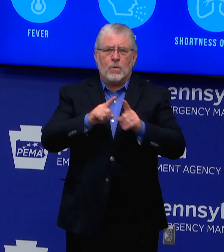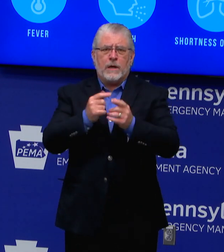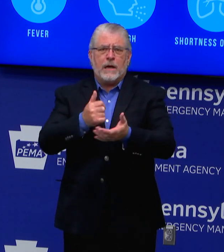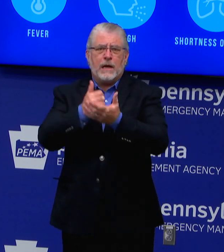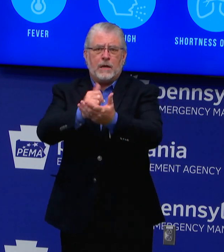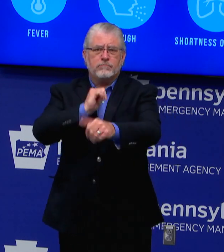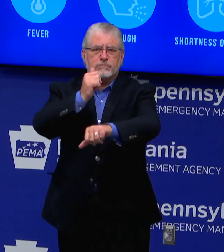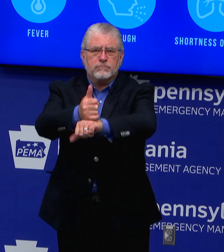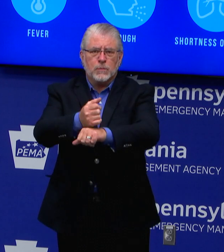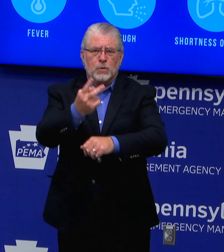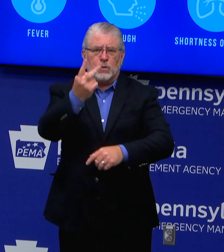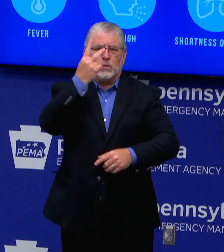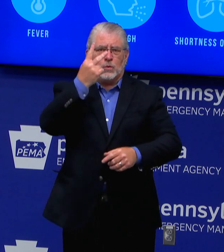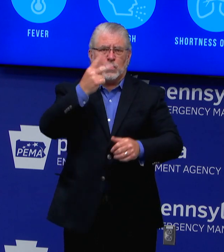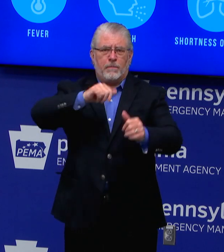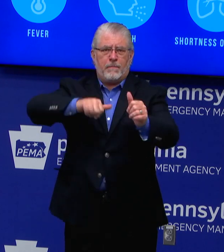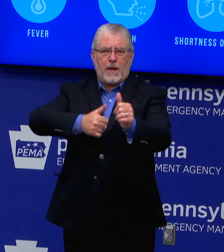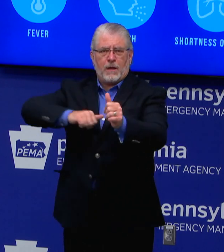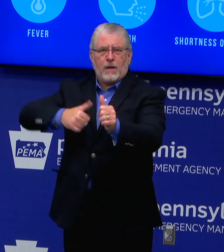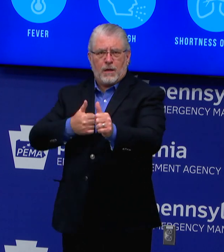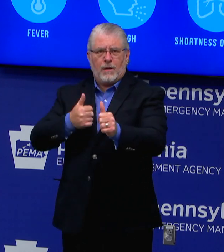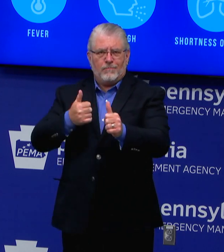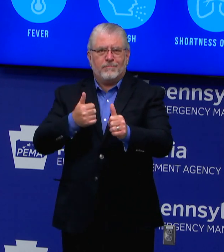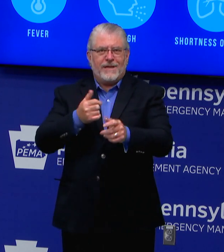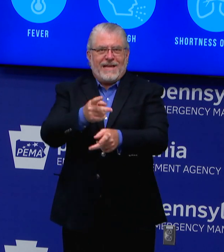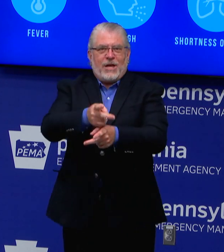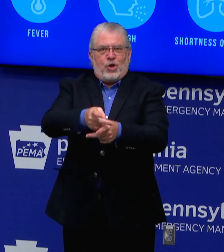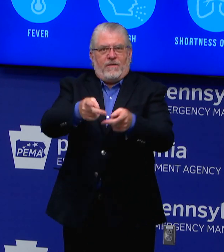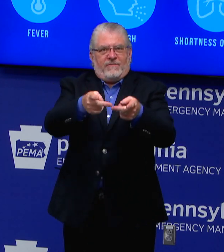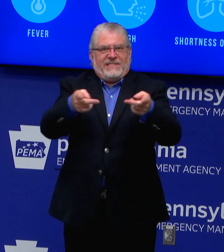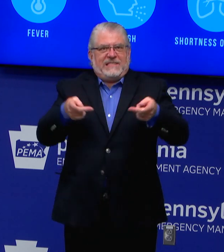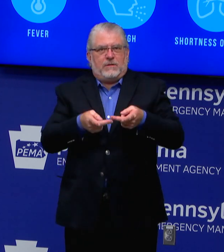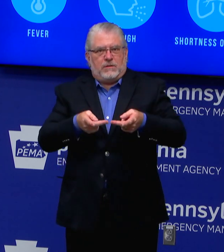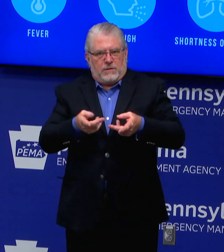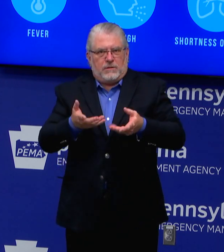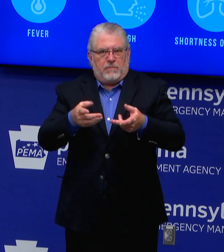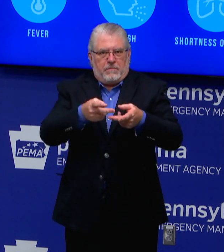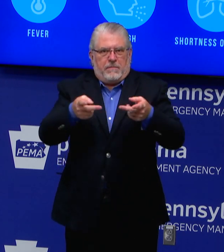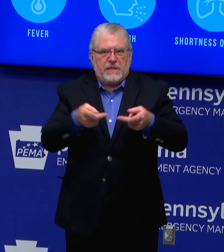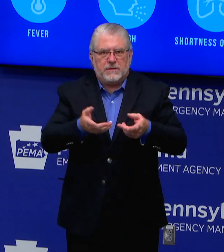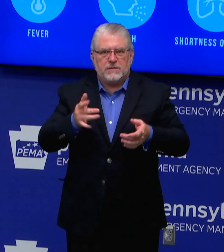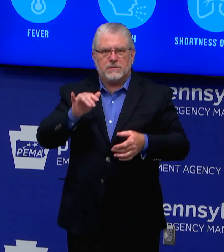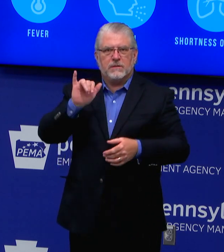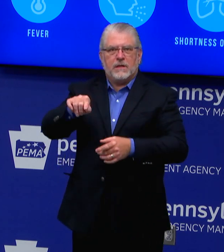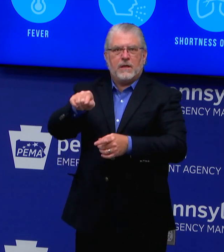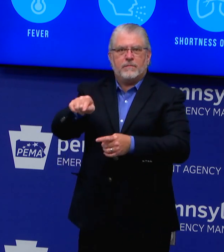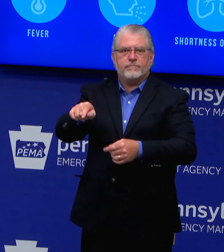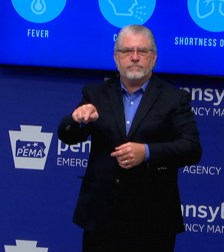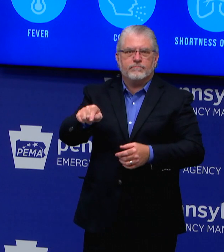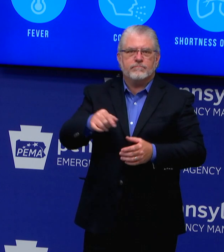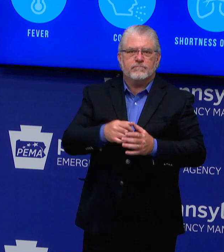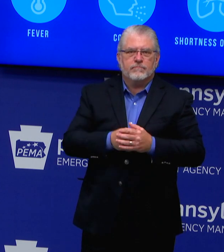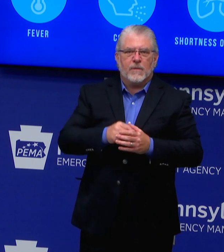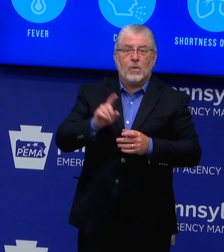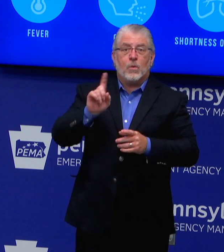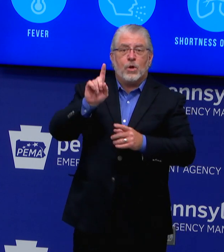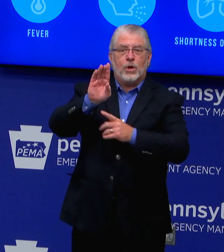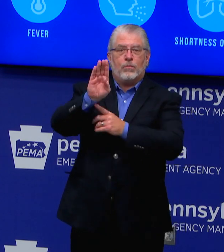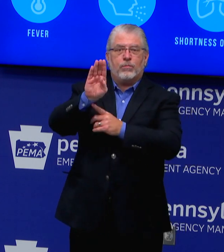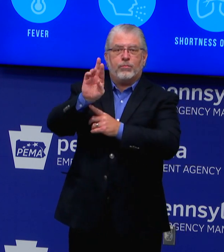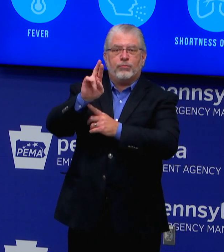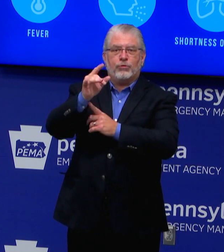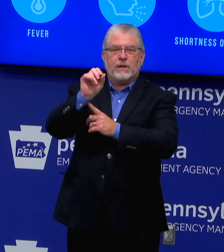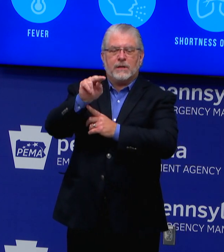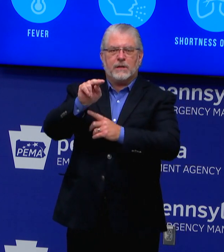sites. We also established a dual status commander led by Brigadier General Mark McCormick, who oversaw